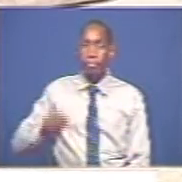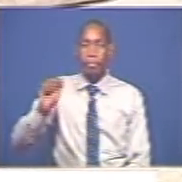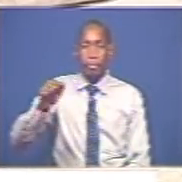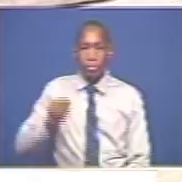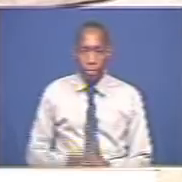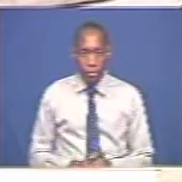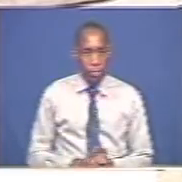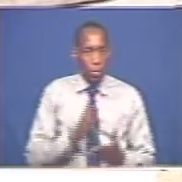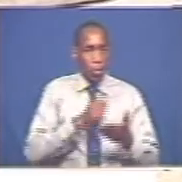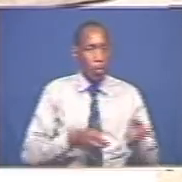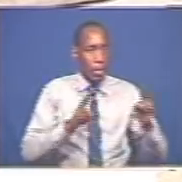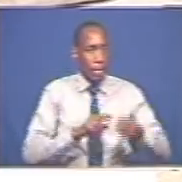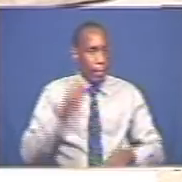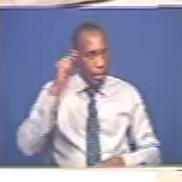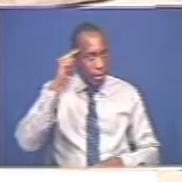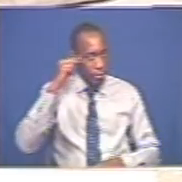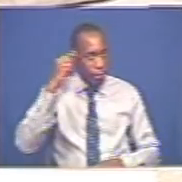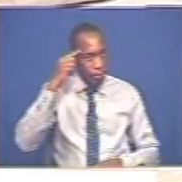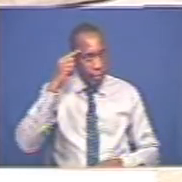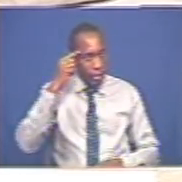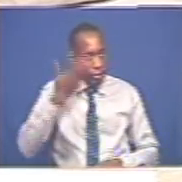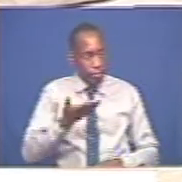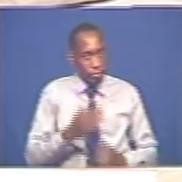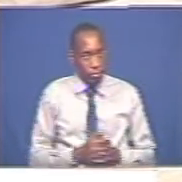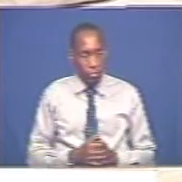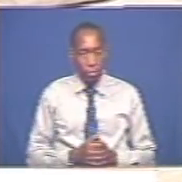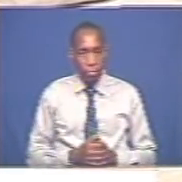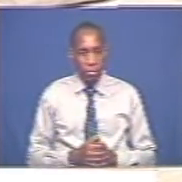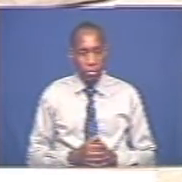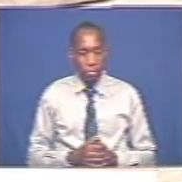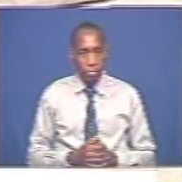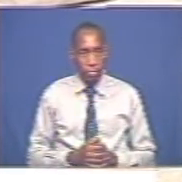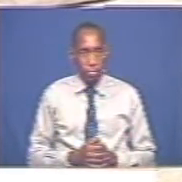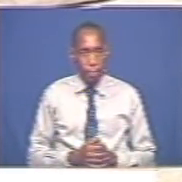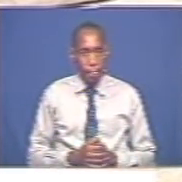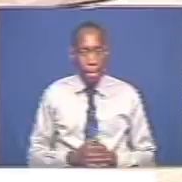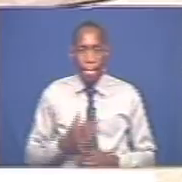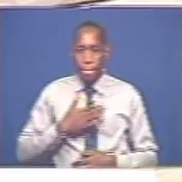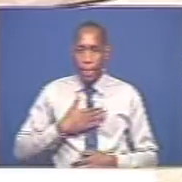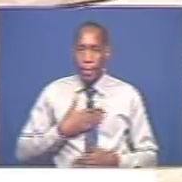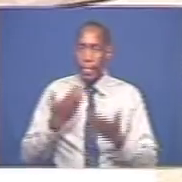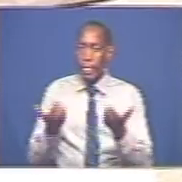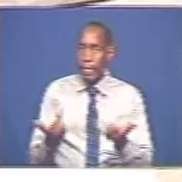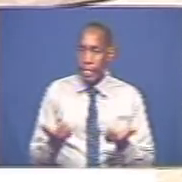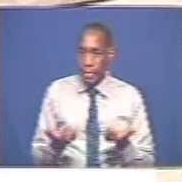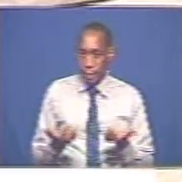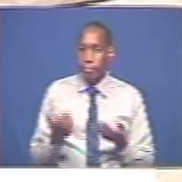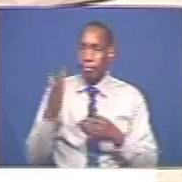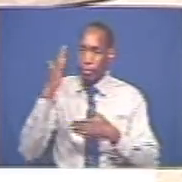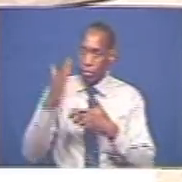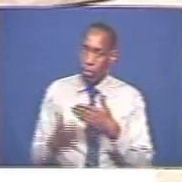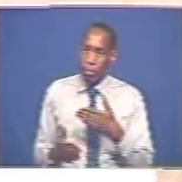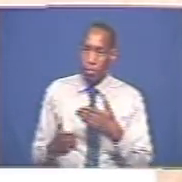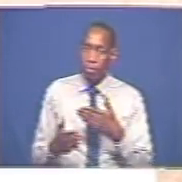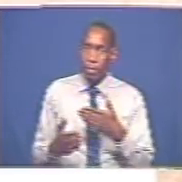What was going through your mind at that point? Well, what I needed a stop. I